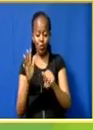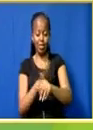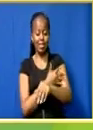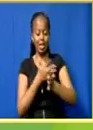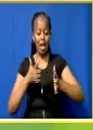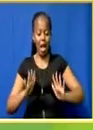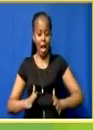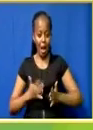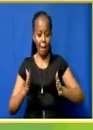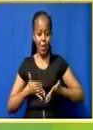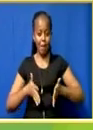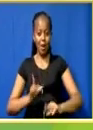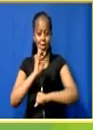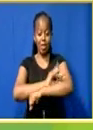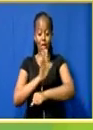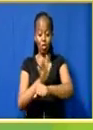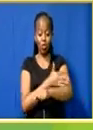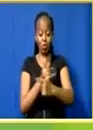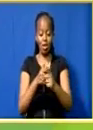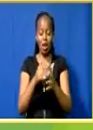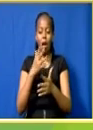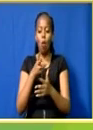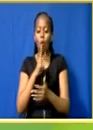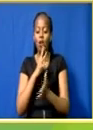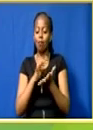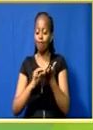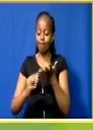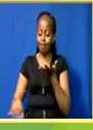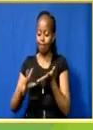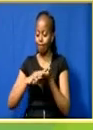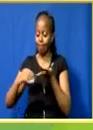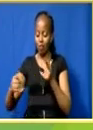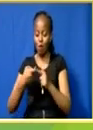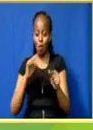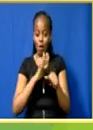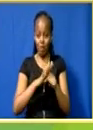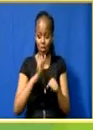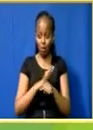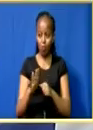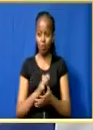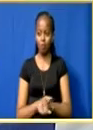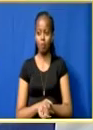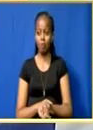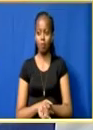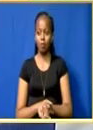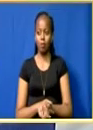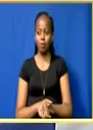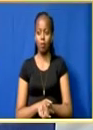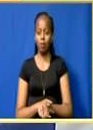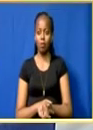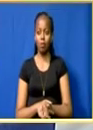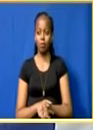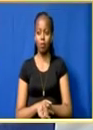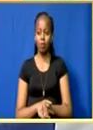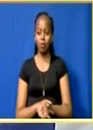happy birthday. Okay. Now, drain the excess water from the kales. Now they're not too hot. So